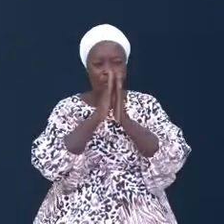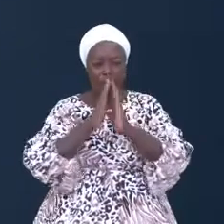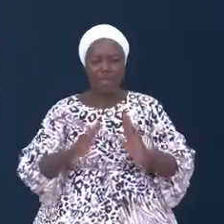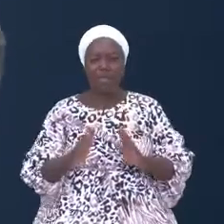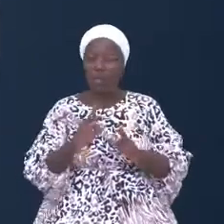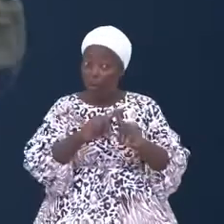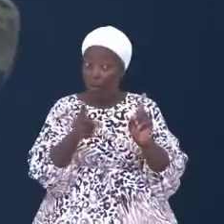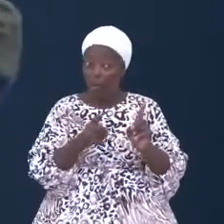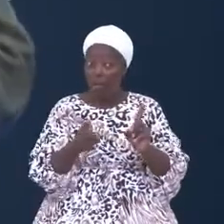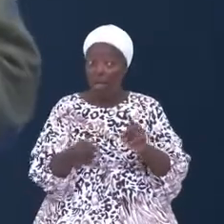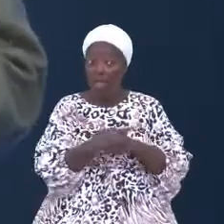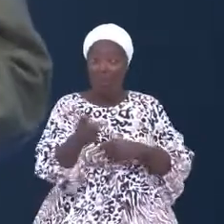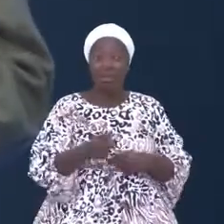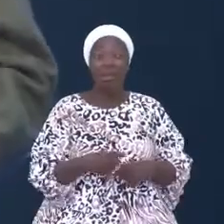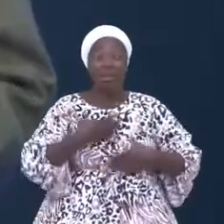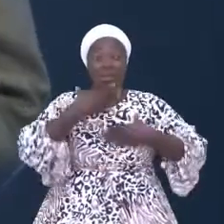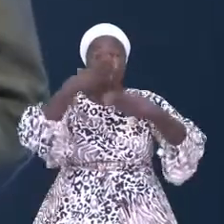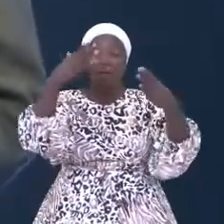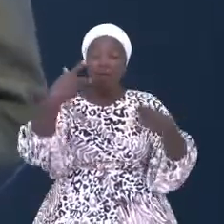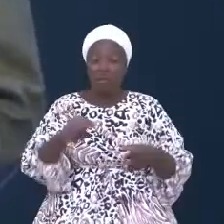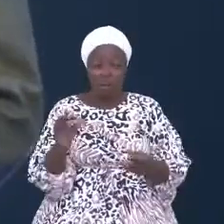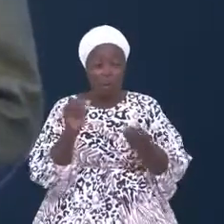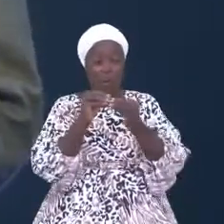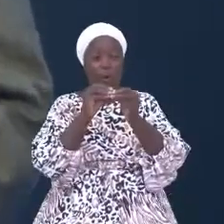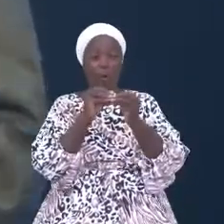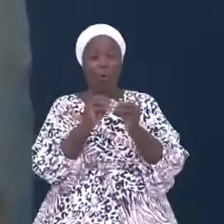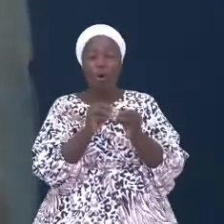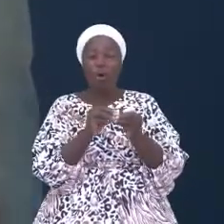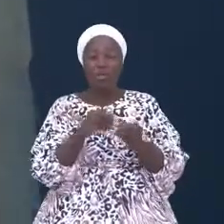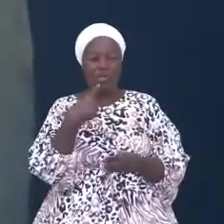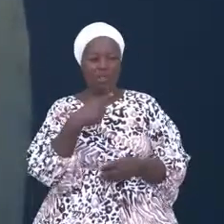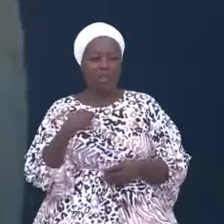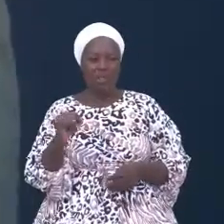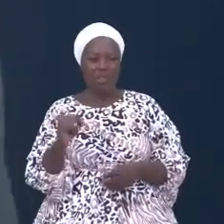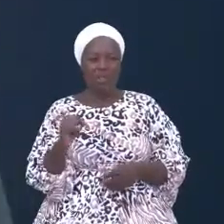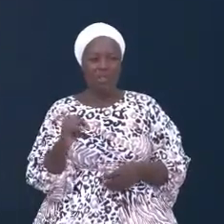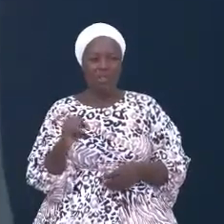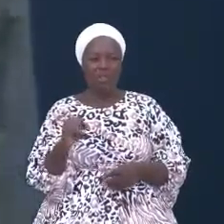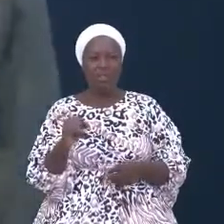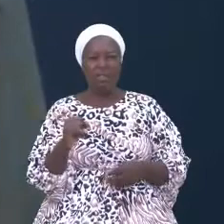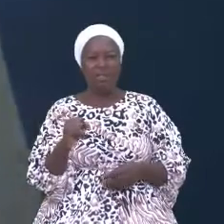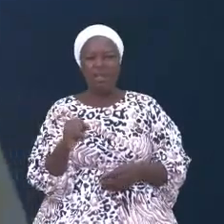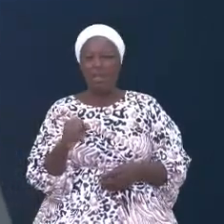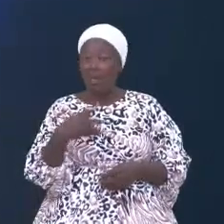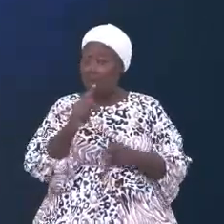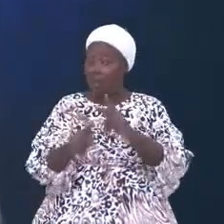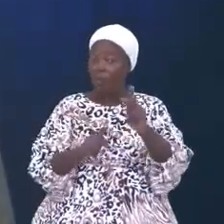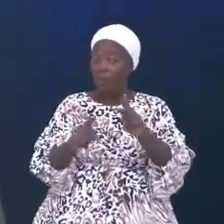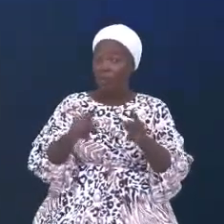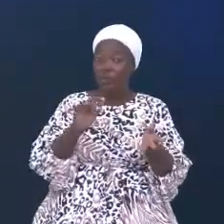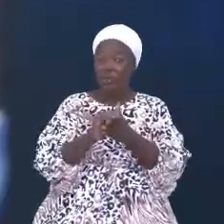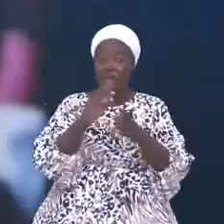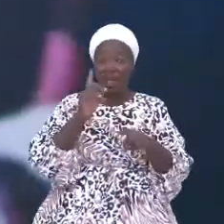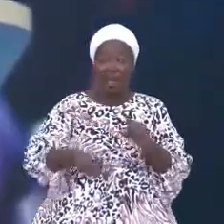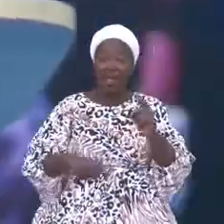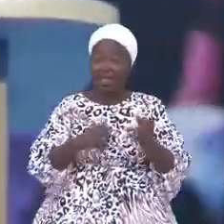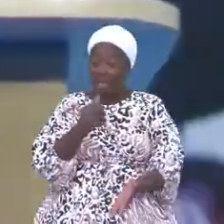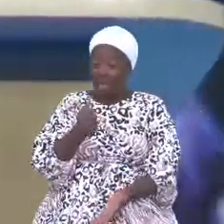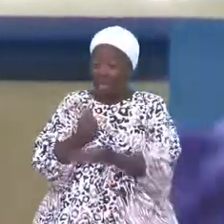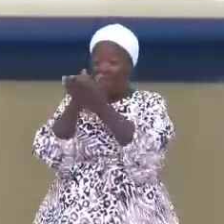But they cried the more, saying, the people who could not help